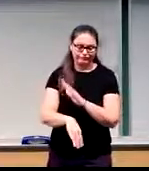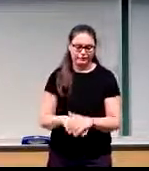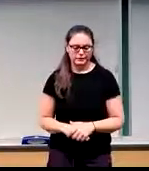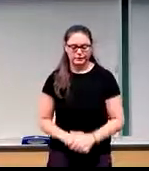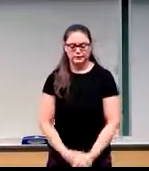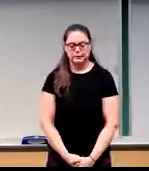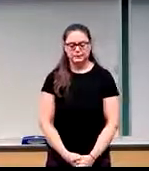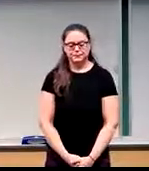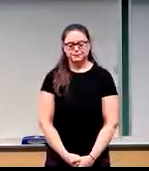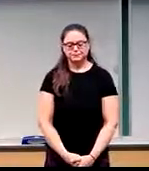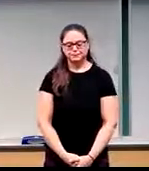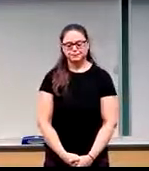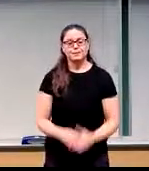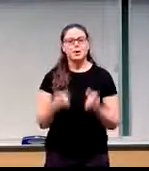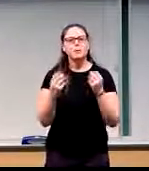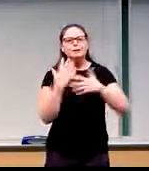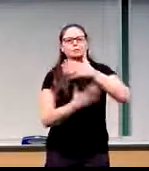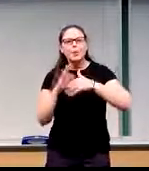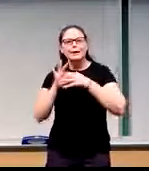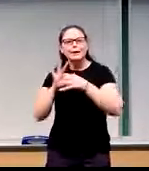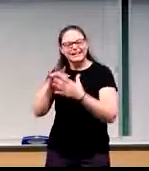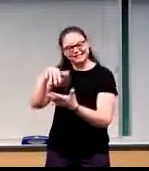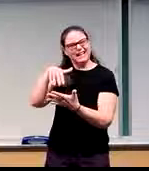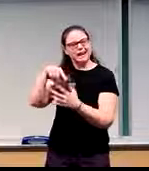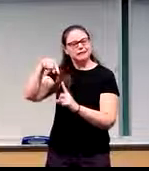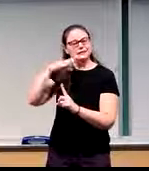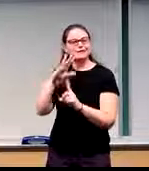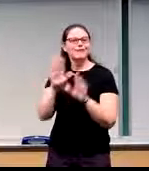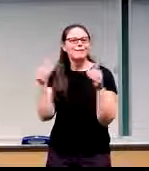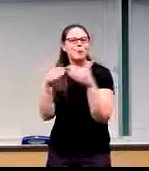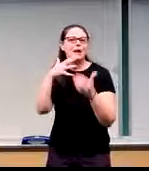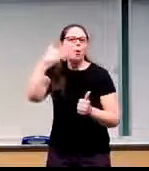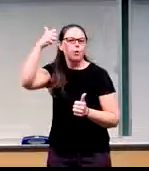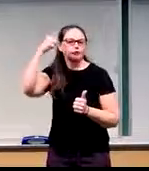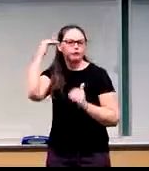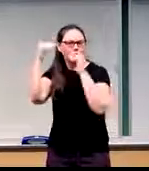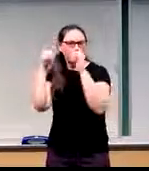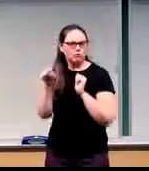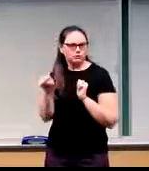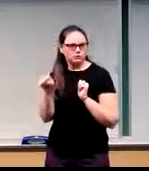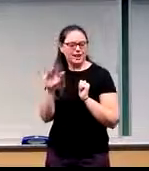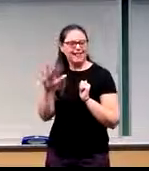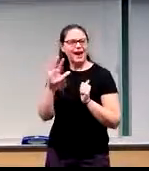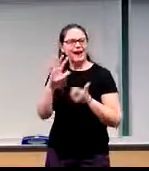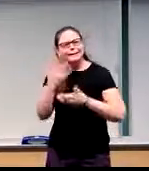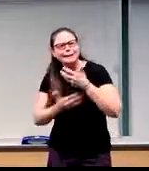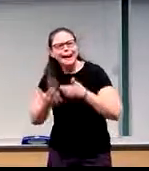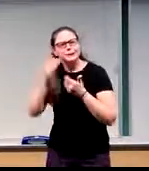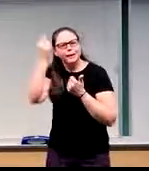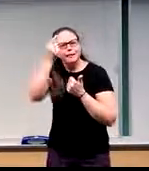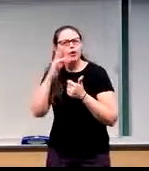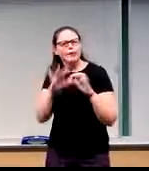So many social connectedness studies focus on older adults. Disengagement theory, activity